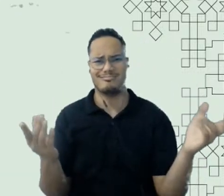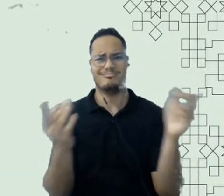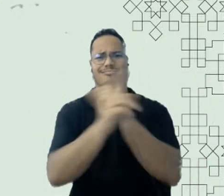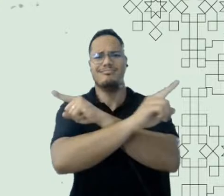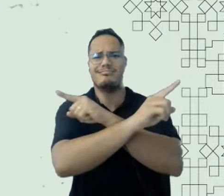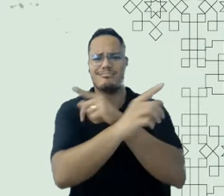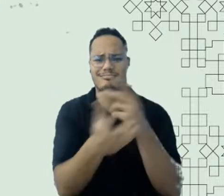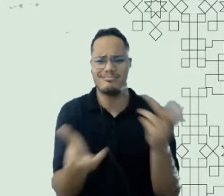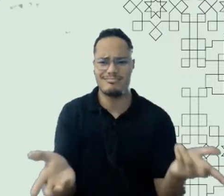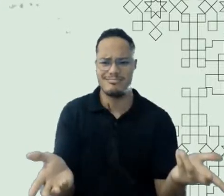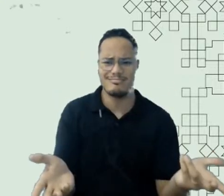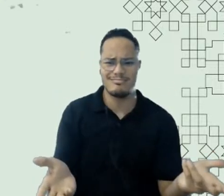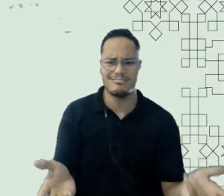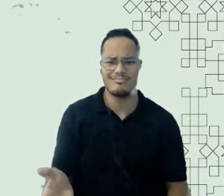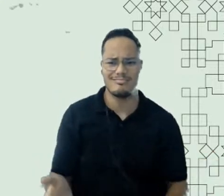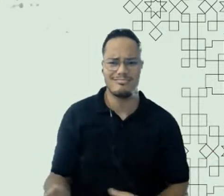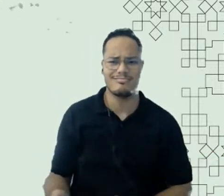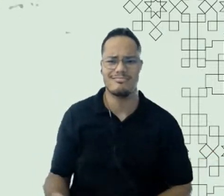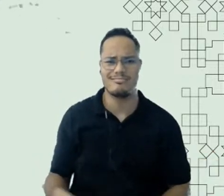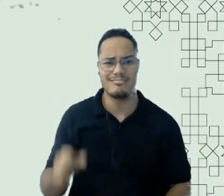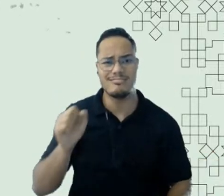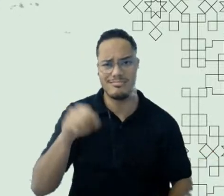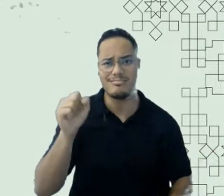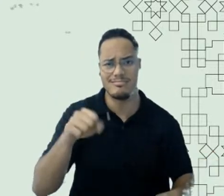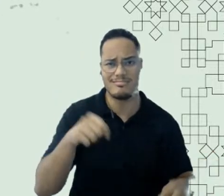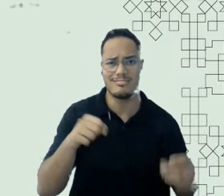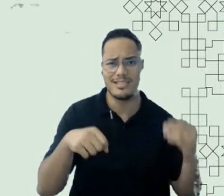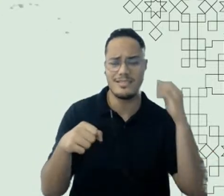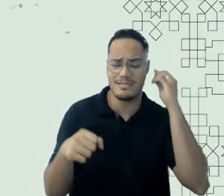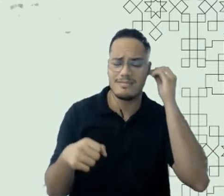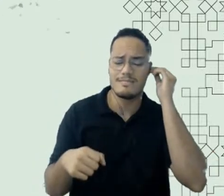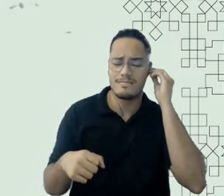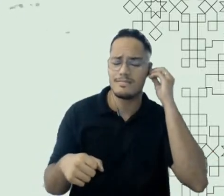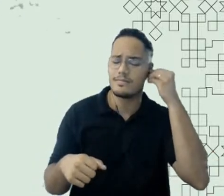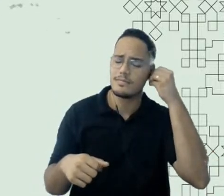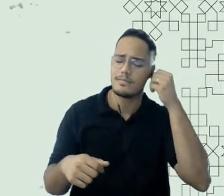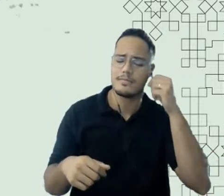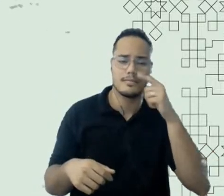is the main point of